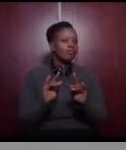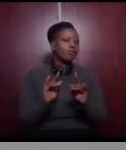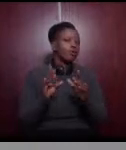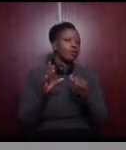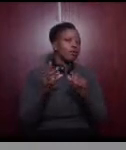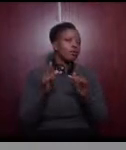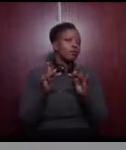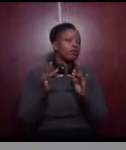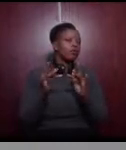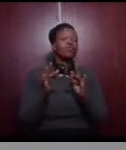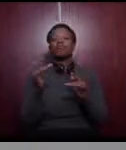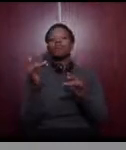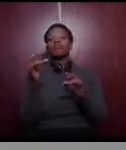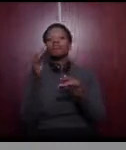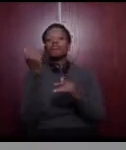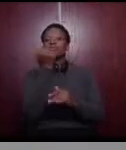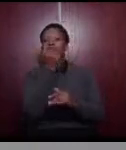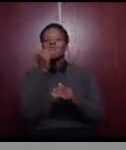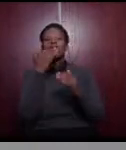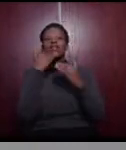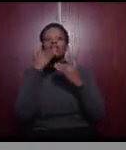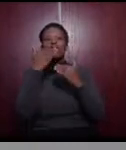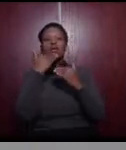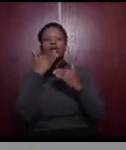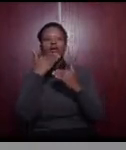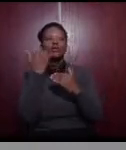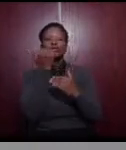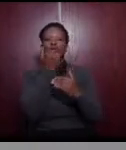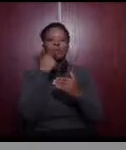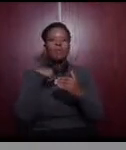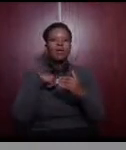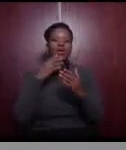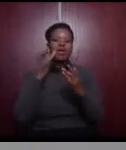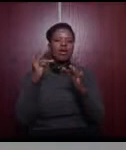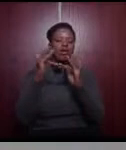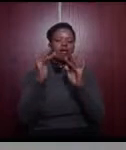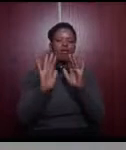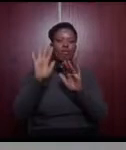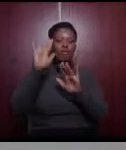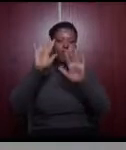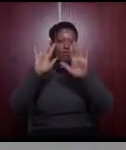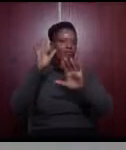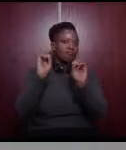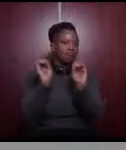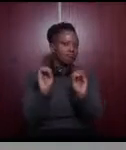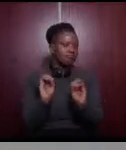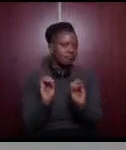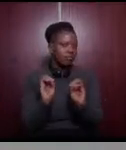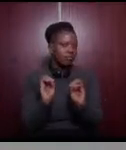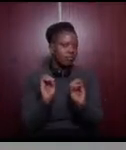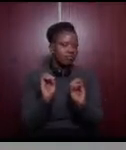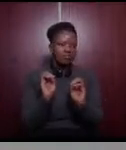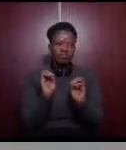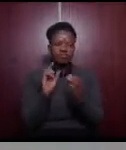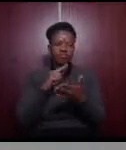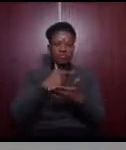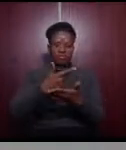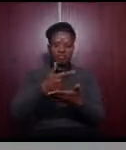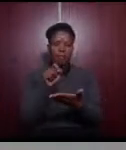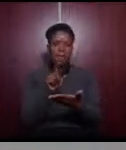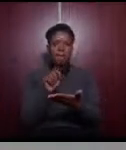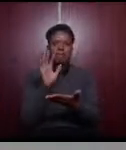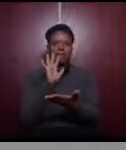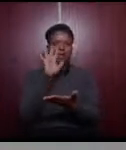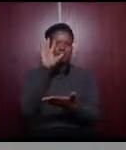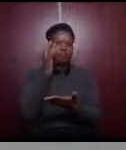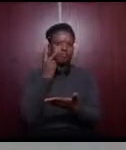Okay, thank you very much. I don't see hands on this gadget, so